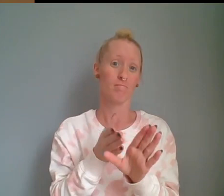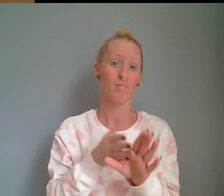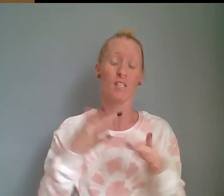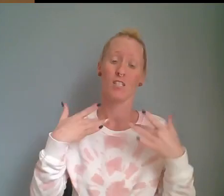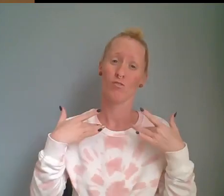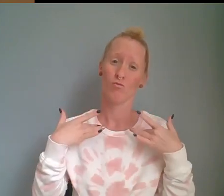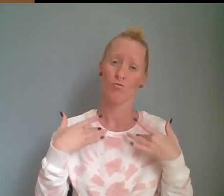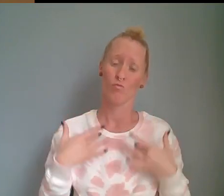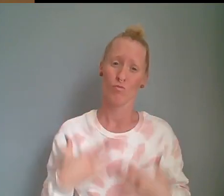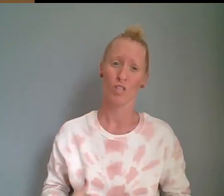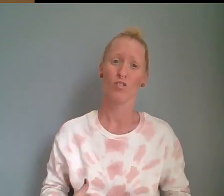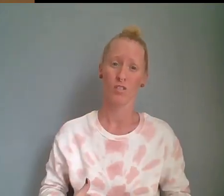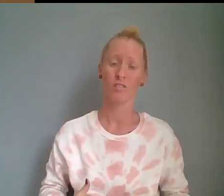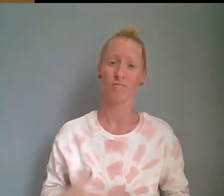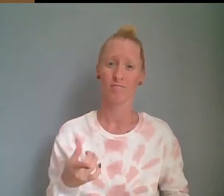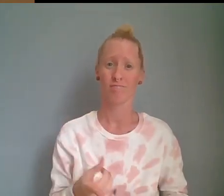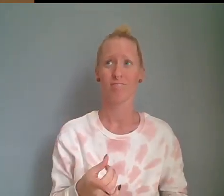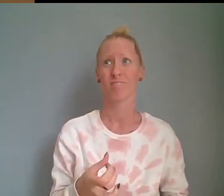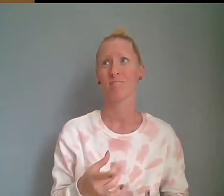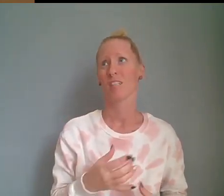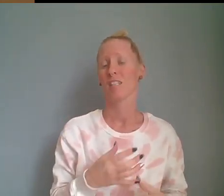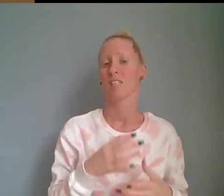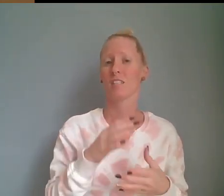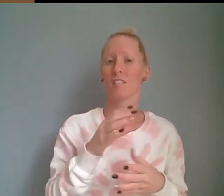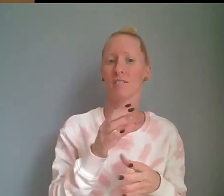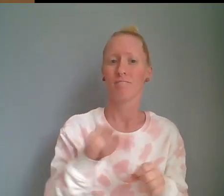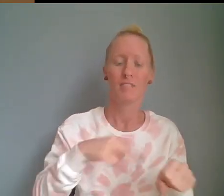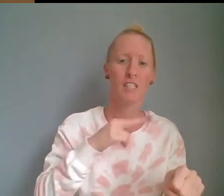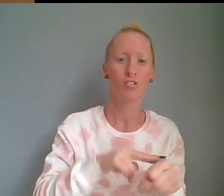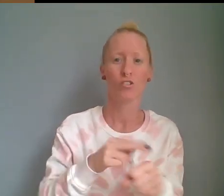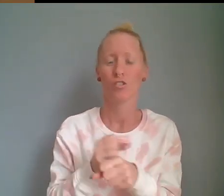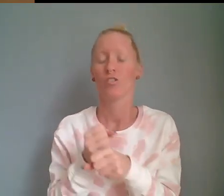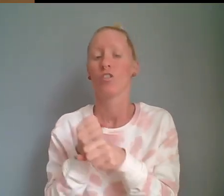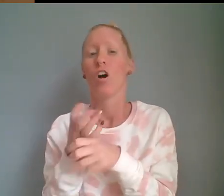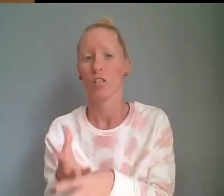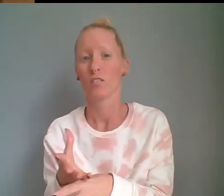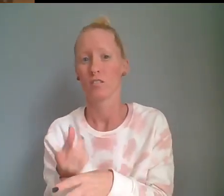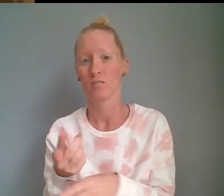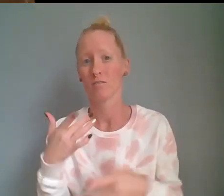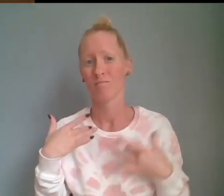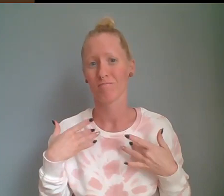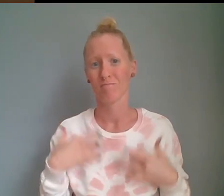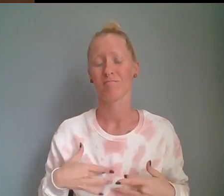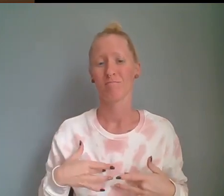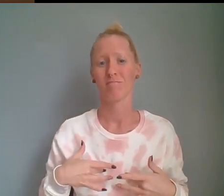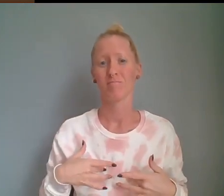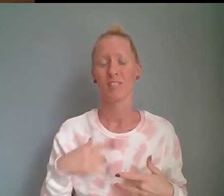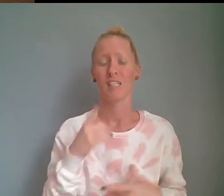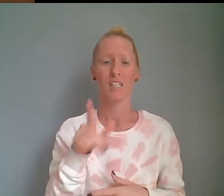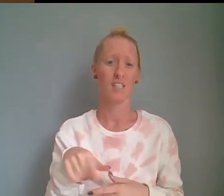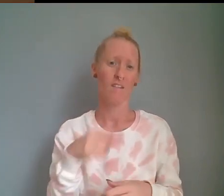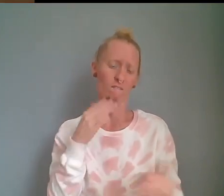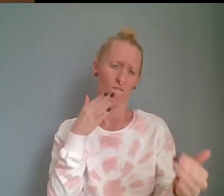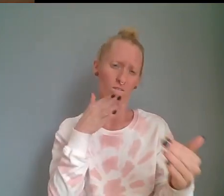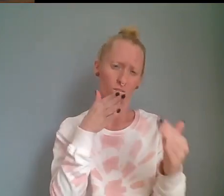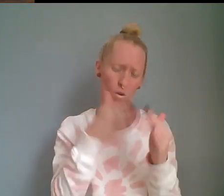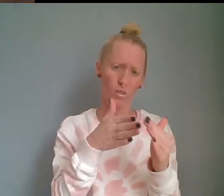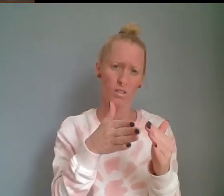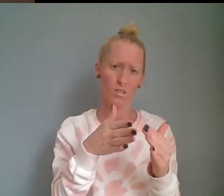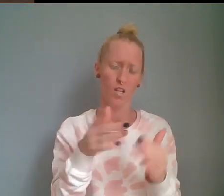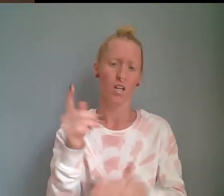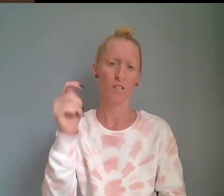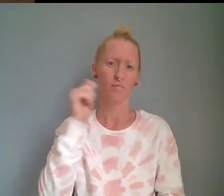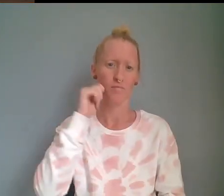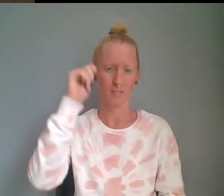the nature and causes and treatment of depression, with special focus on sex differences in depression.